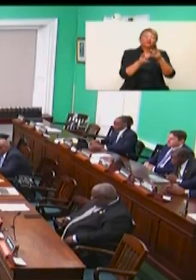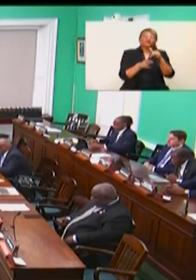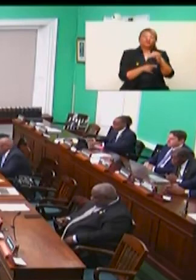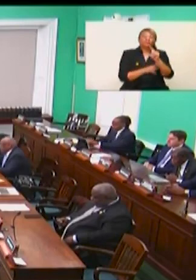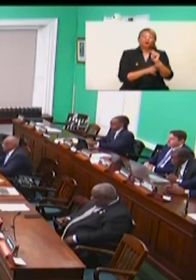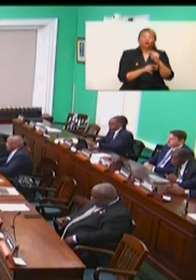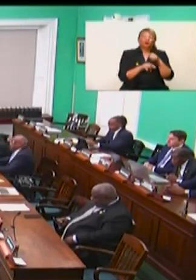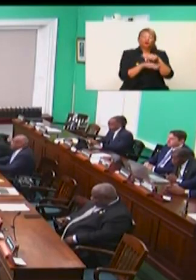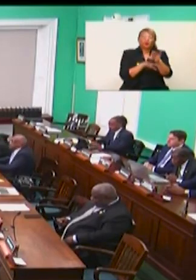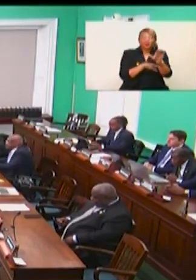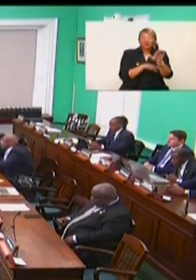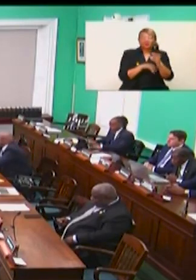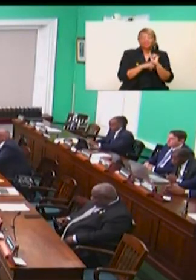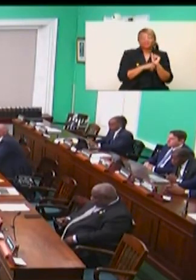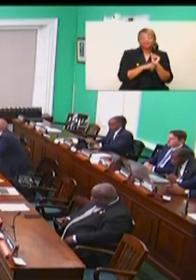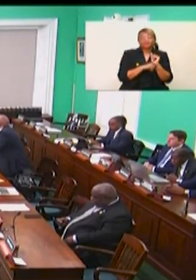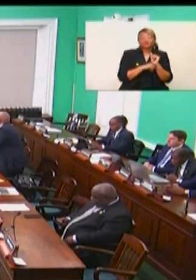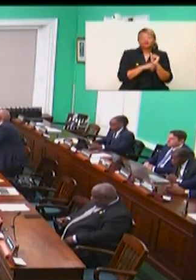away.